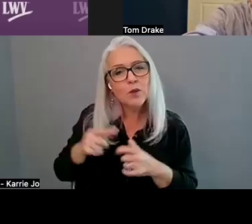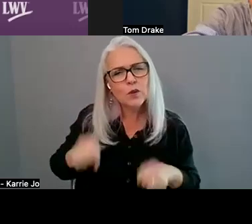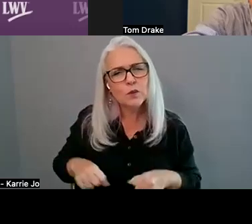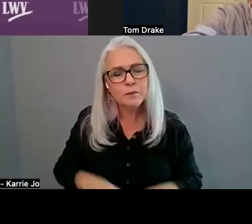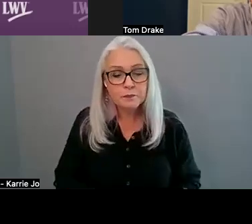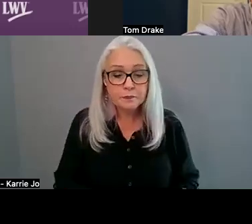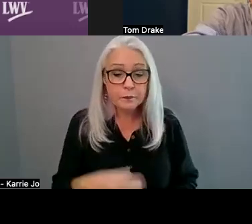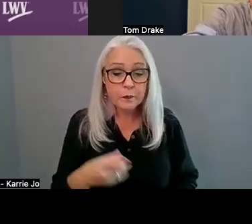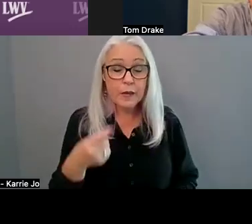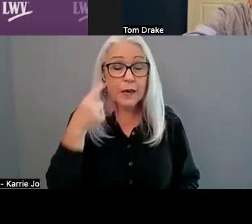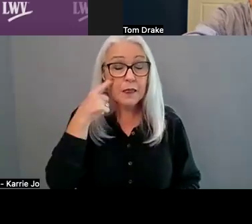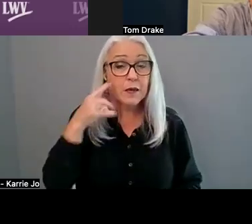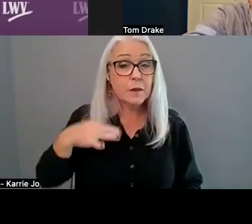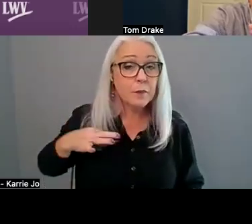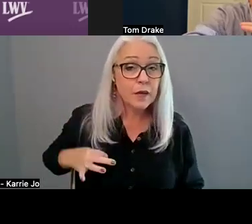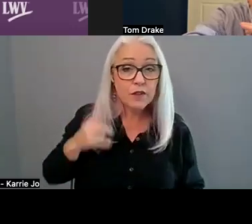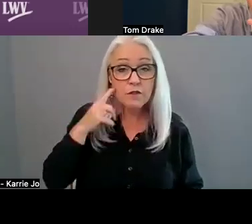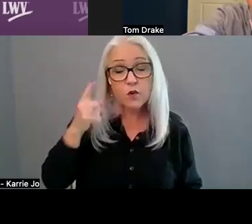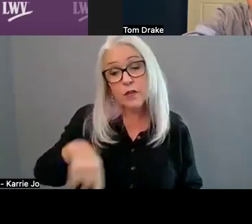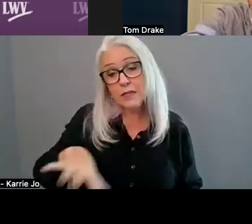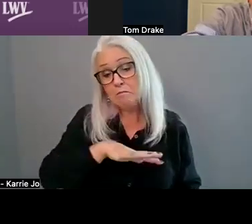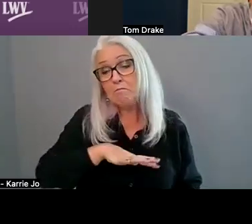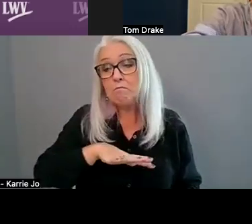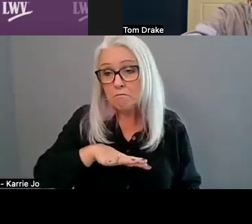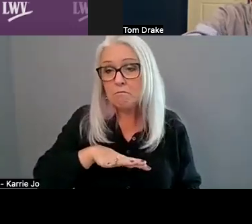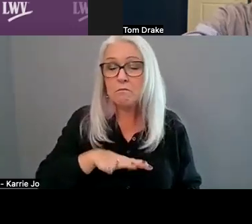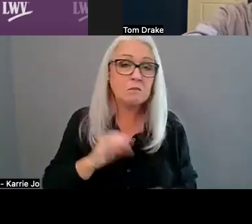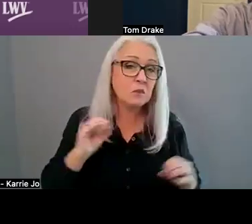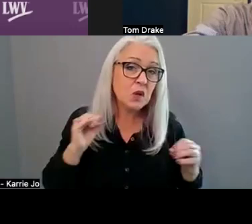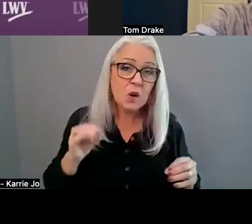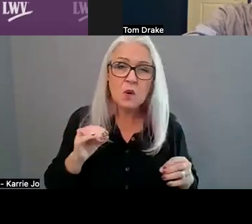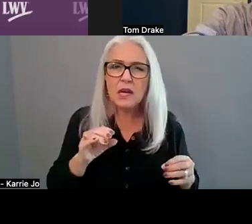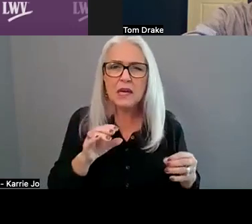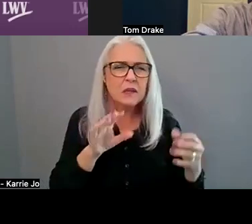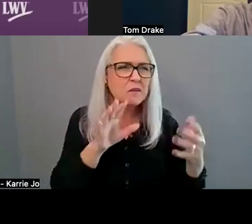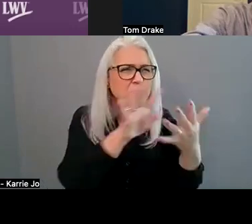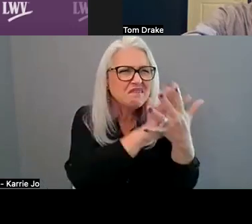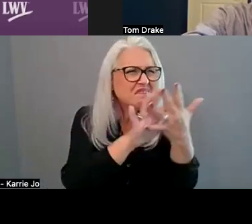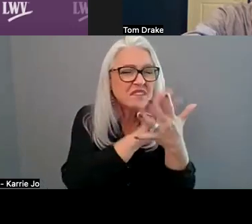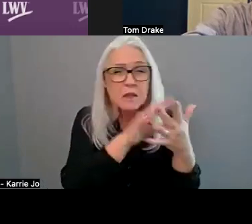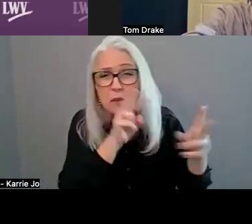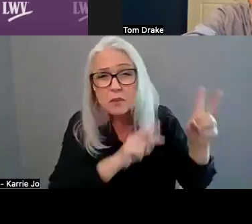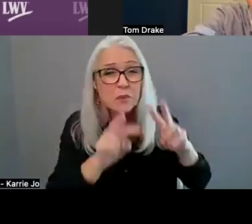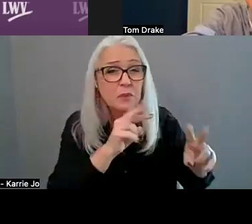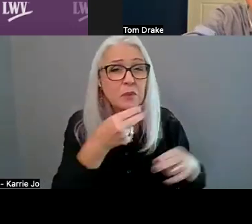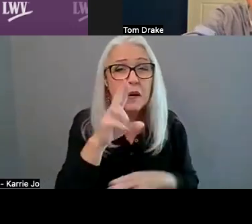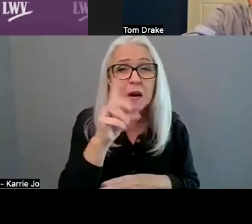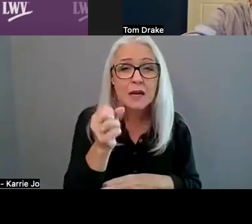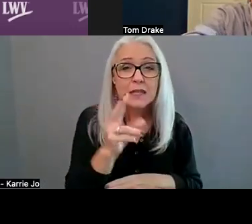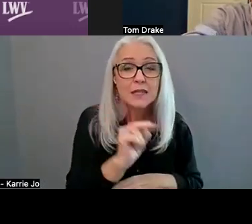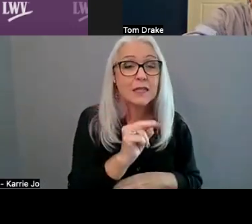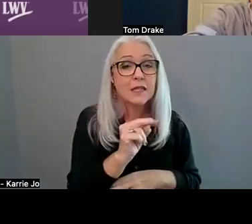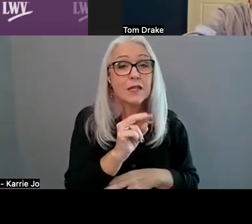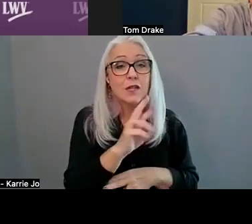a benefit to this village to have that, and have an unfiltered view of the Hudson River as you walk along going south towards